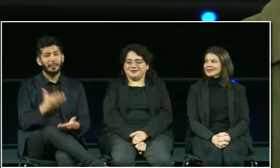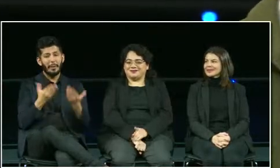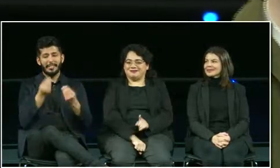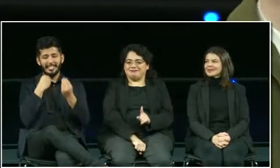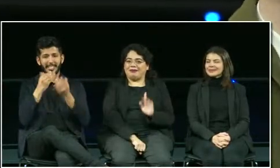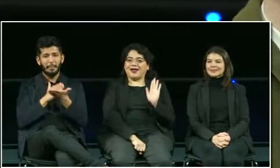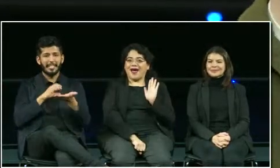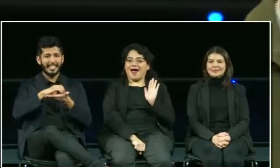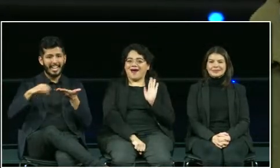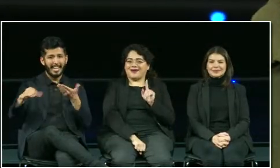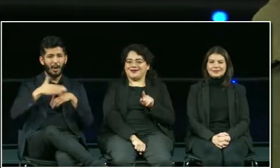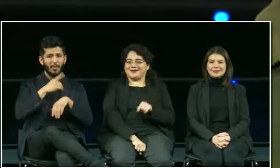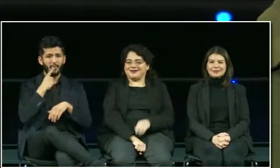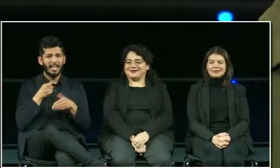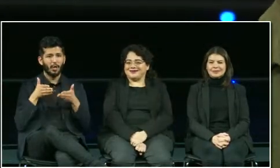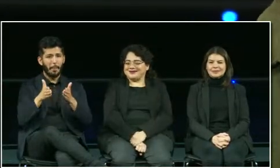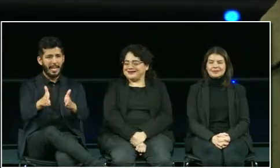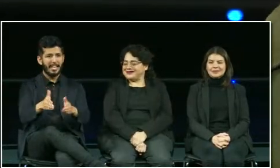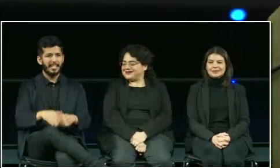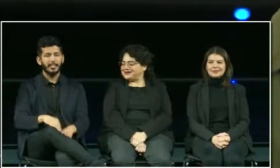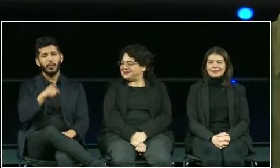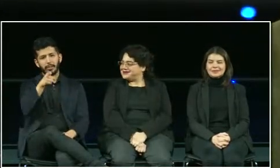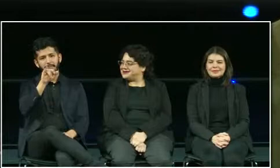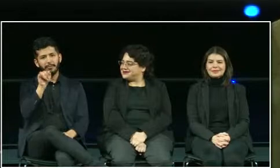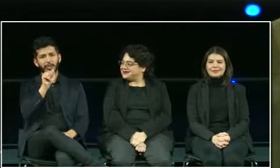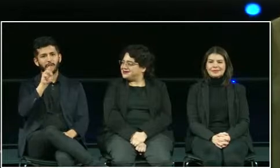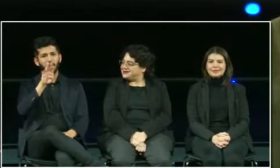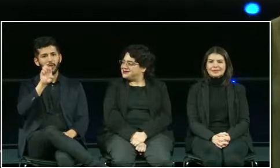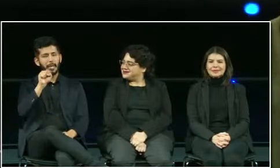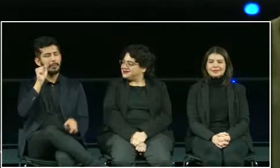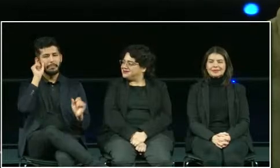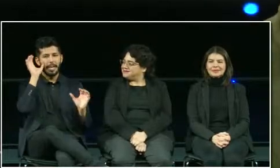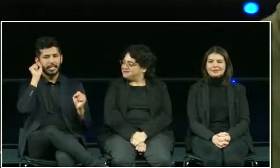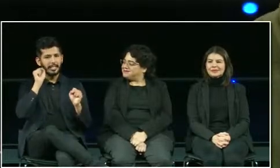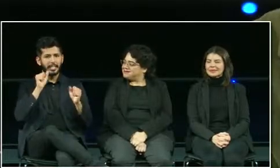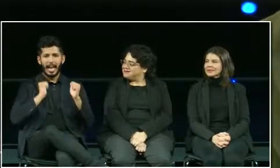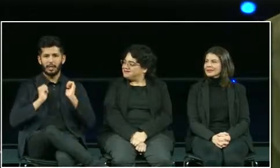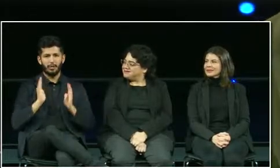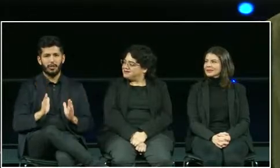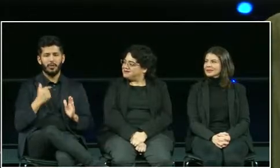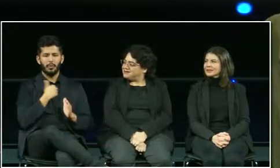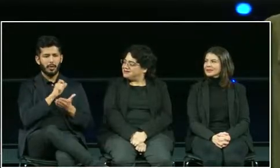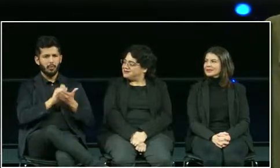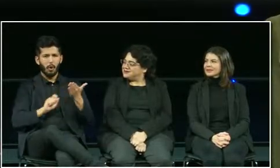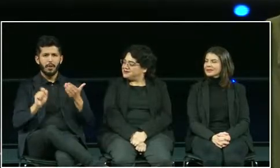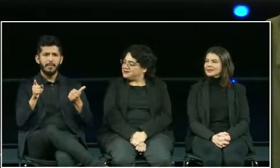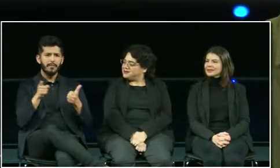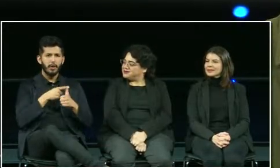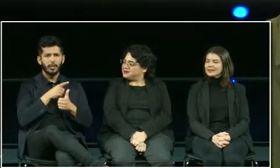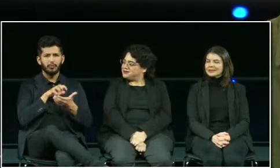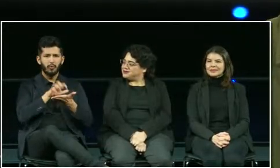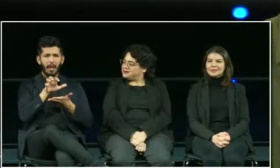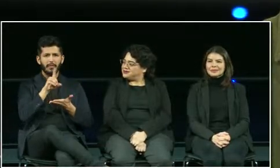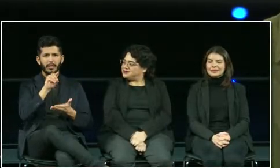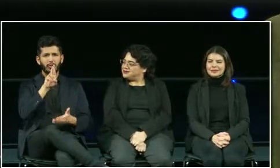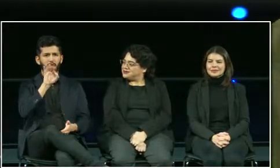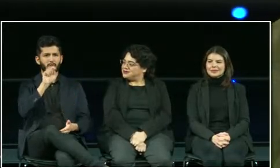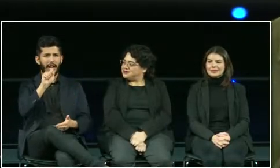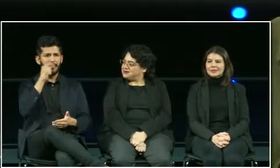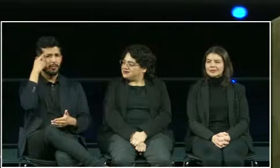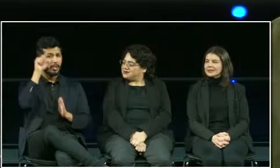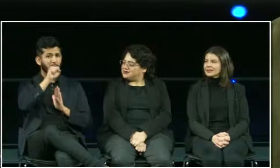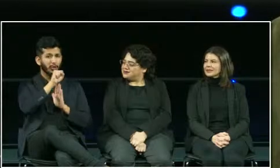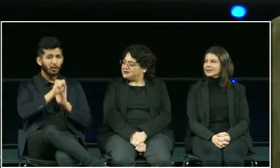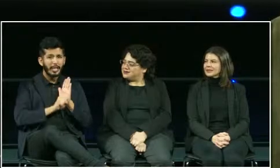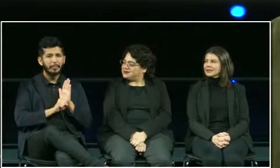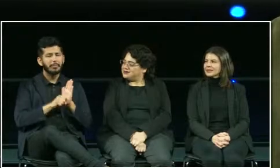carpet. But yeah, so James is a remarkable actor. We'd written like a first draft of the script, and then I knew a